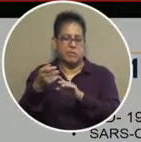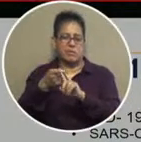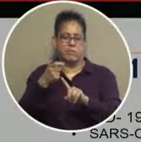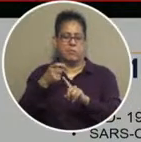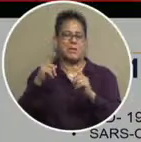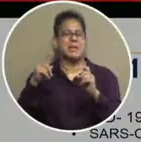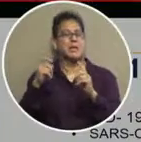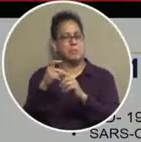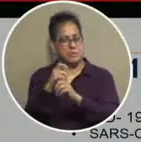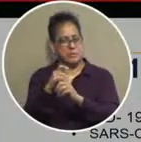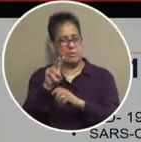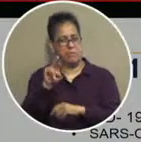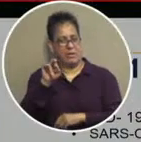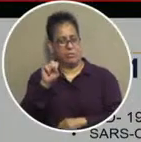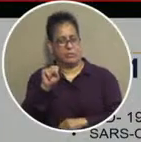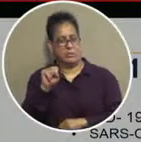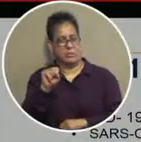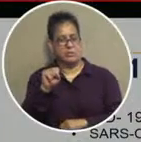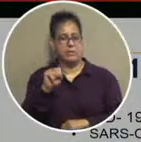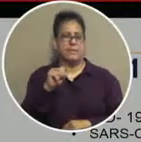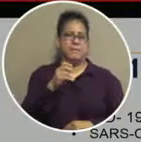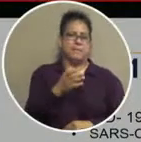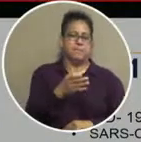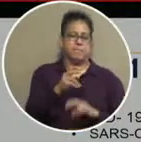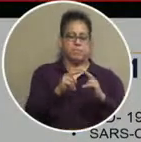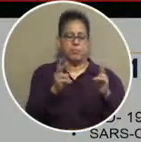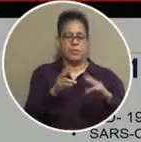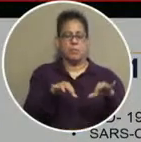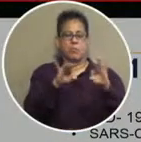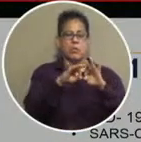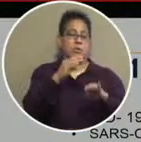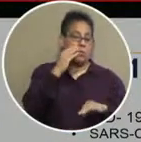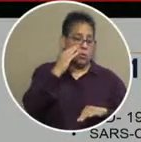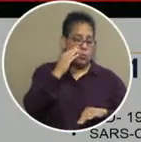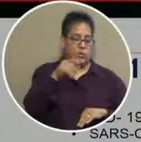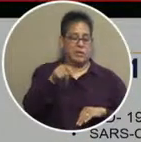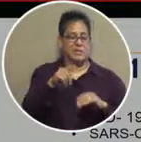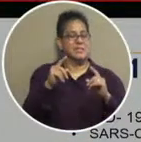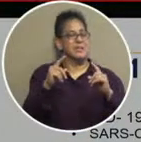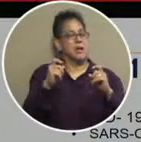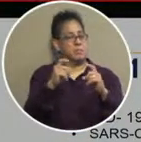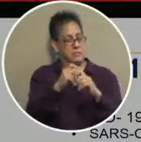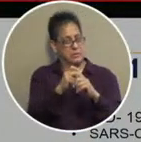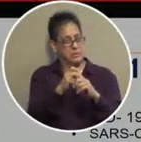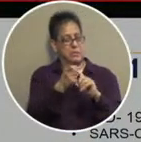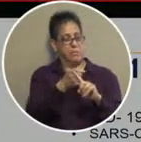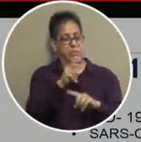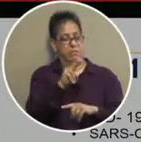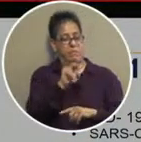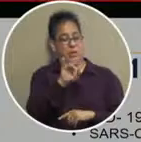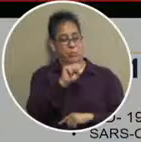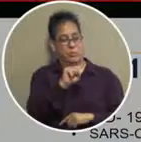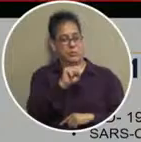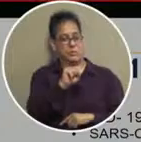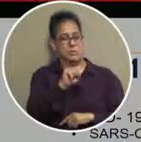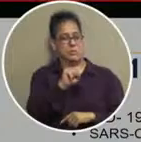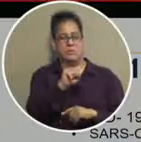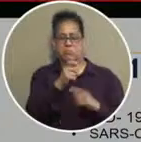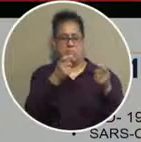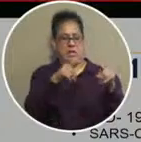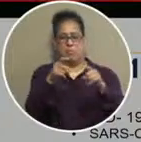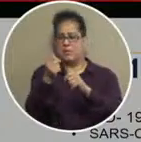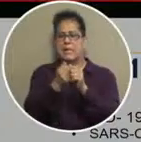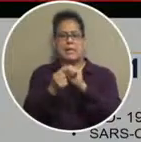the complications of the virus. Very important to know that the complications from the virus can happen to